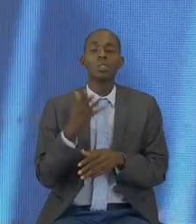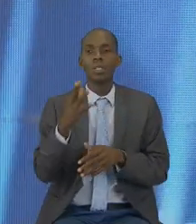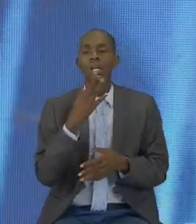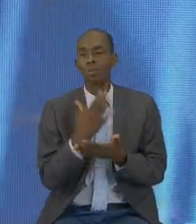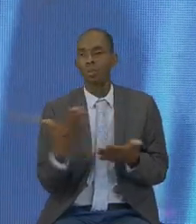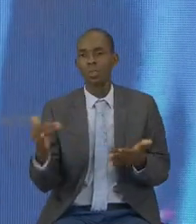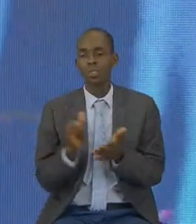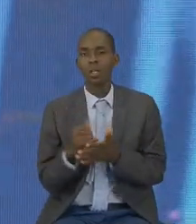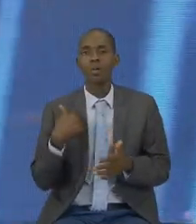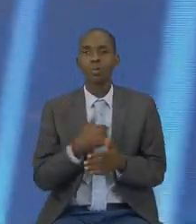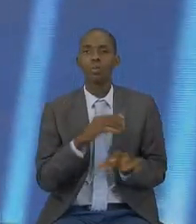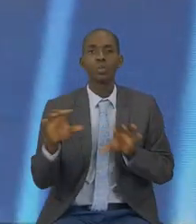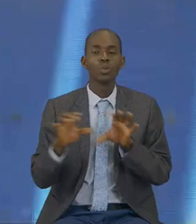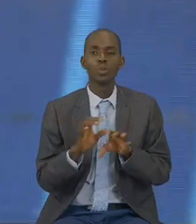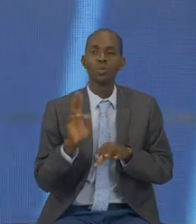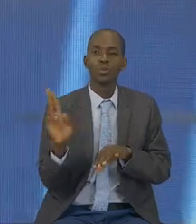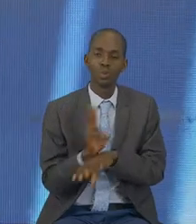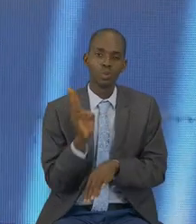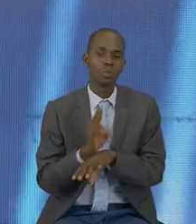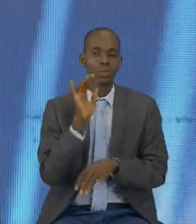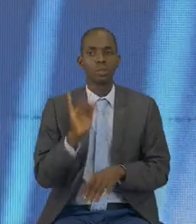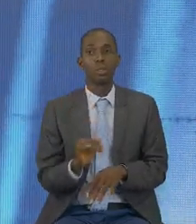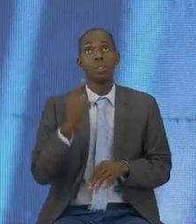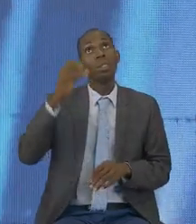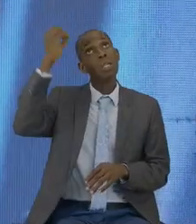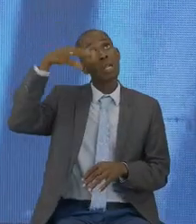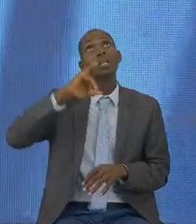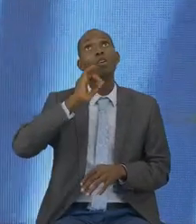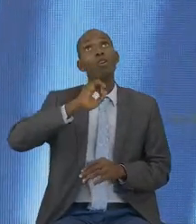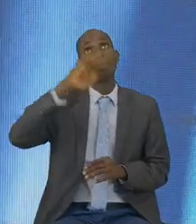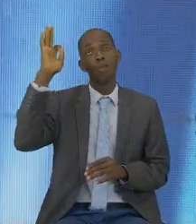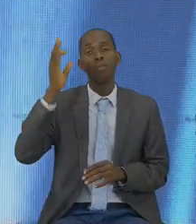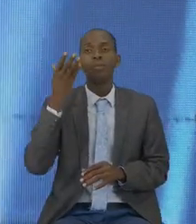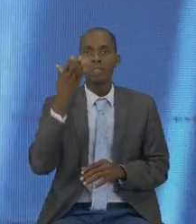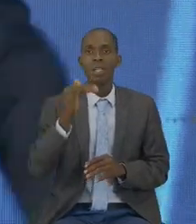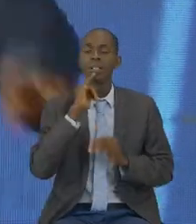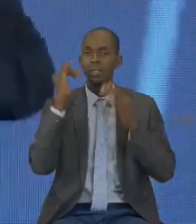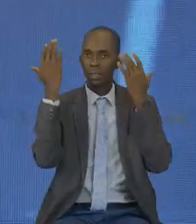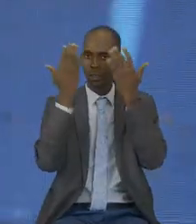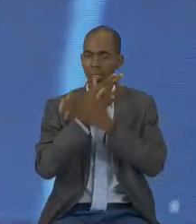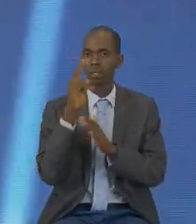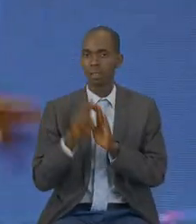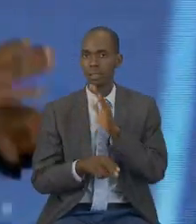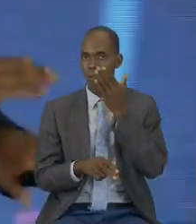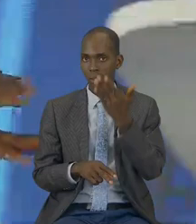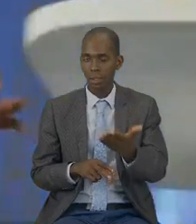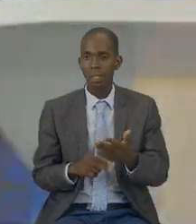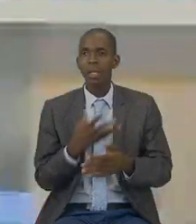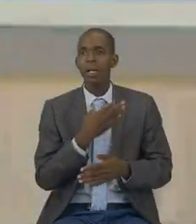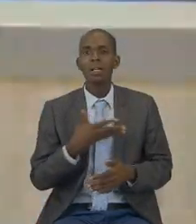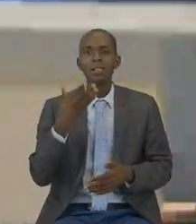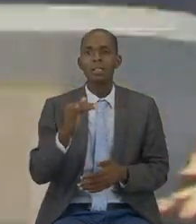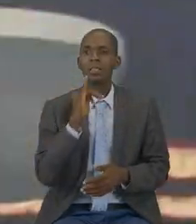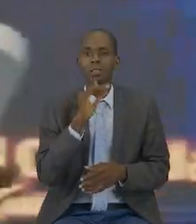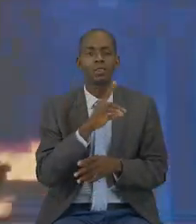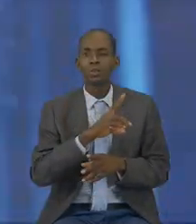habit? The light is not on. There is darkness there, and there is no